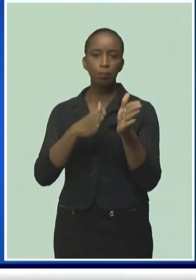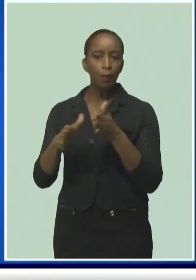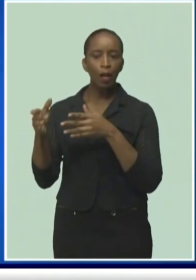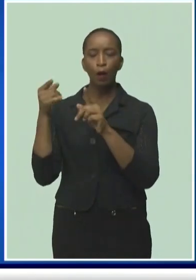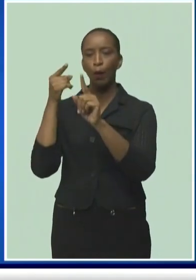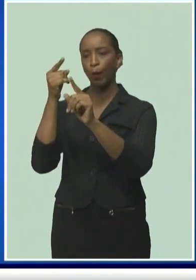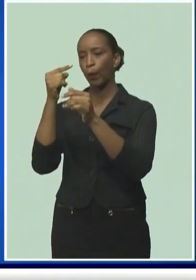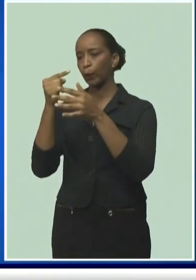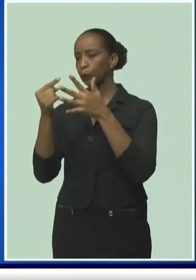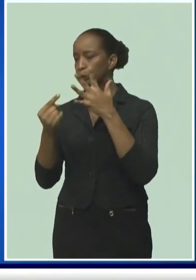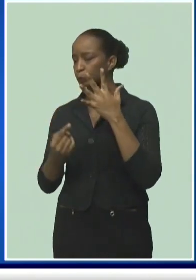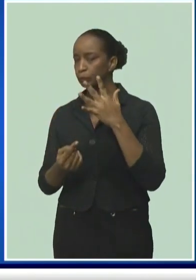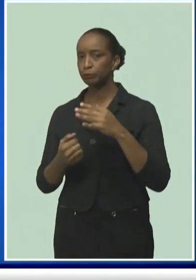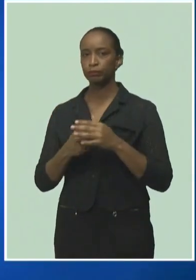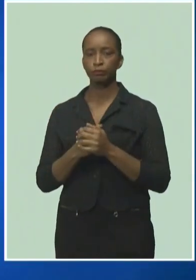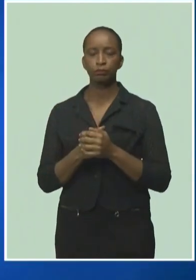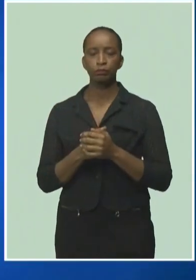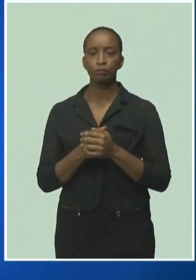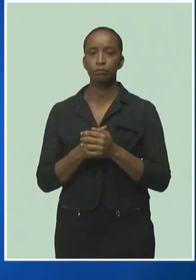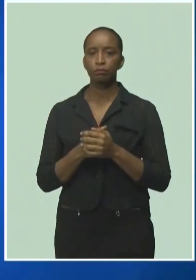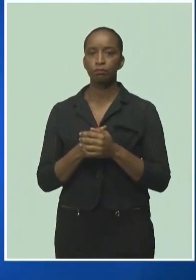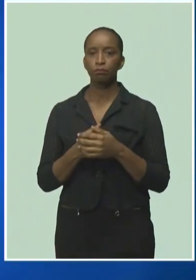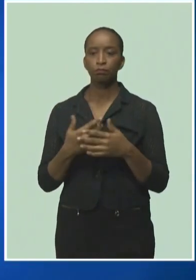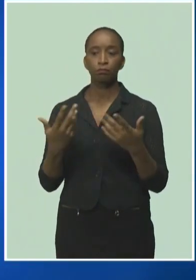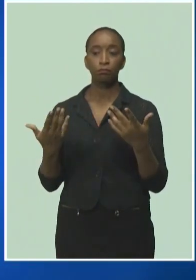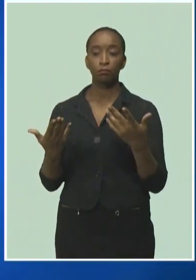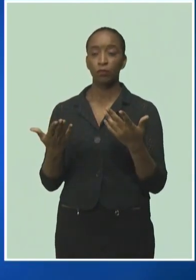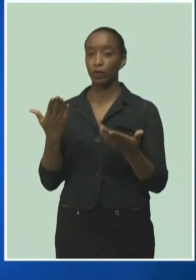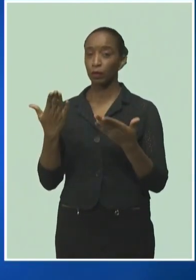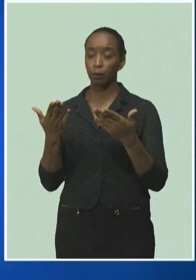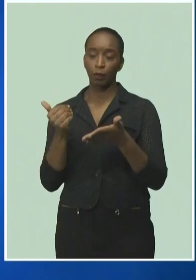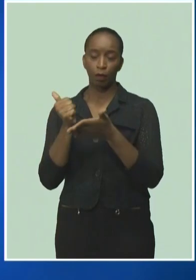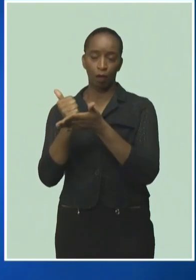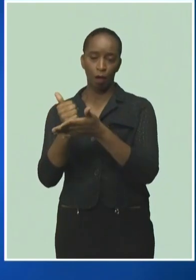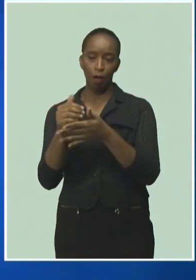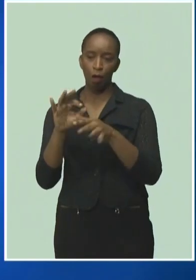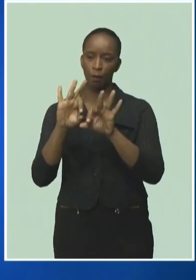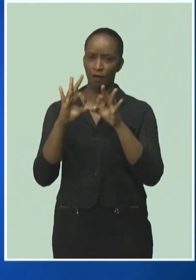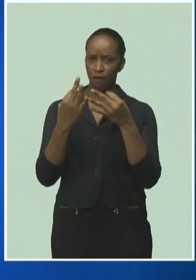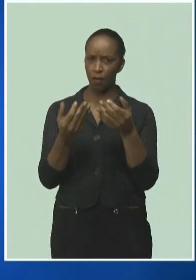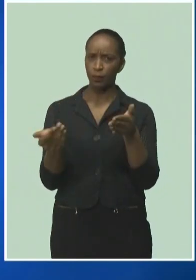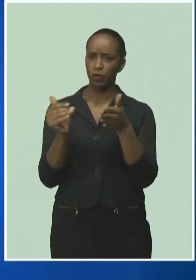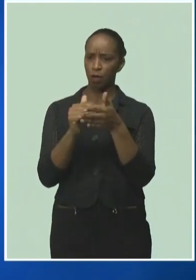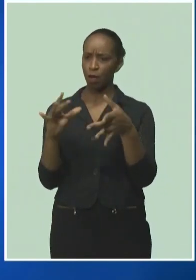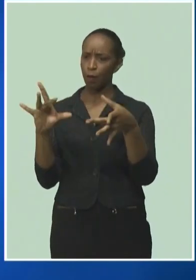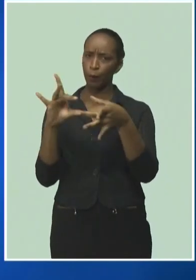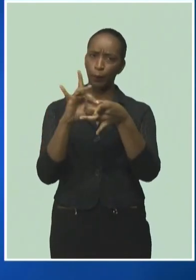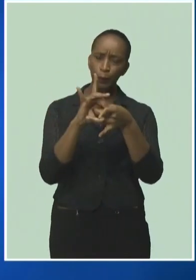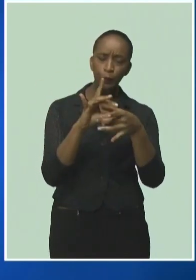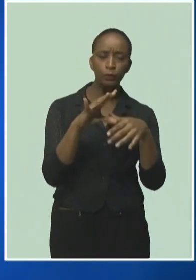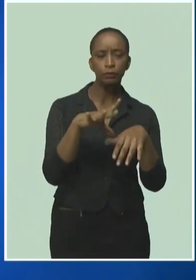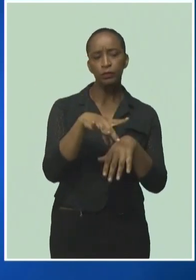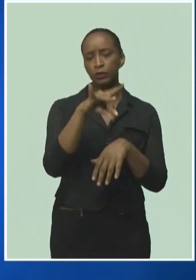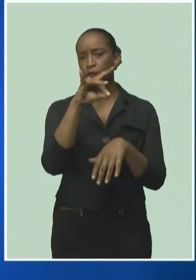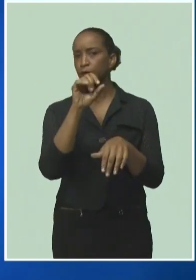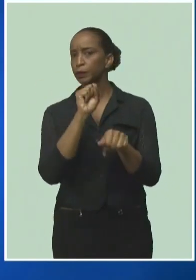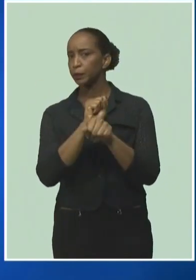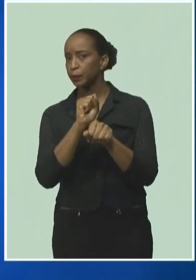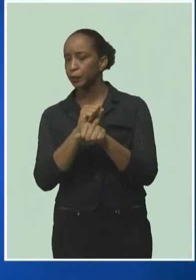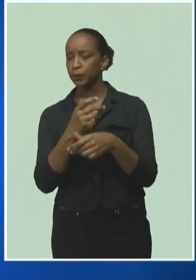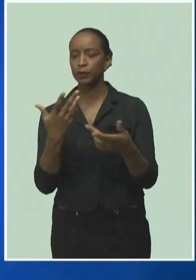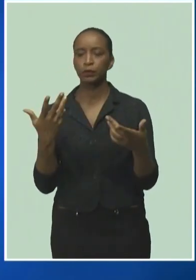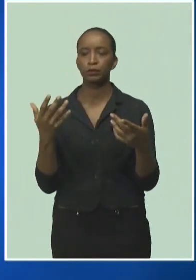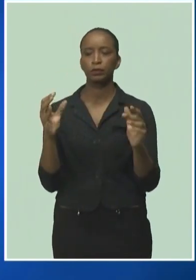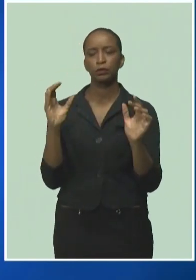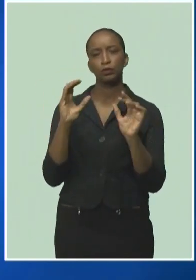church educational programs, whether it be reuniting you with your family, job attachment, working with the welfare department to find